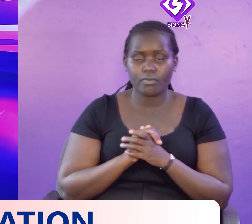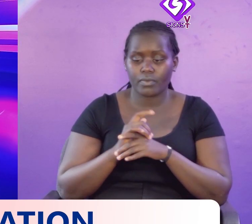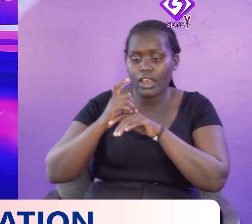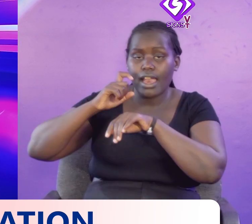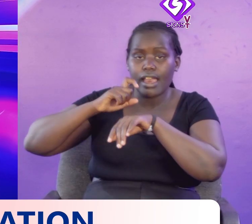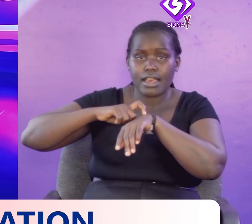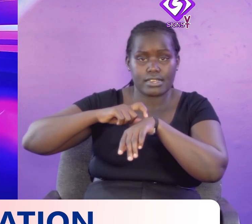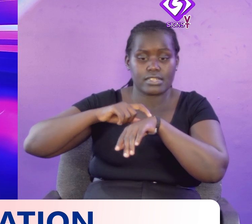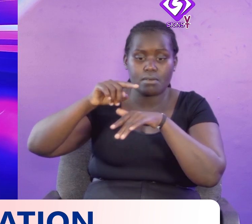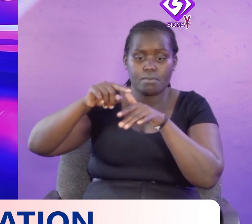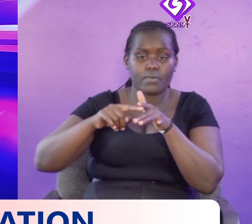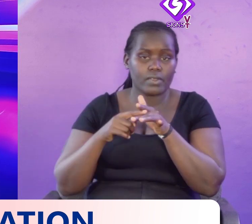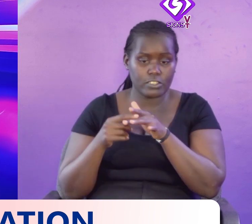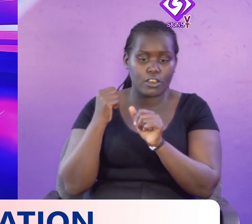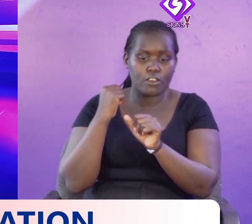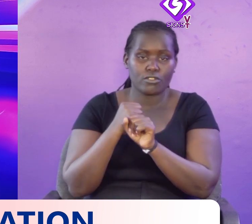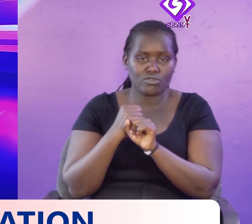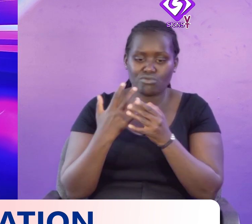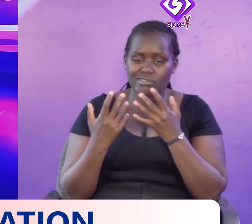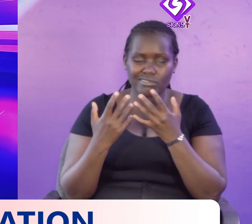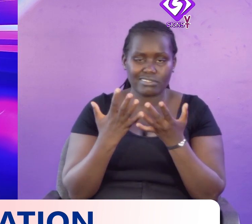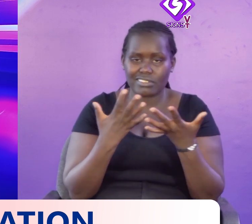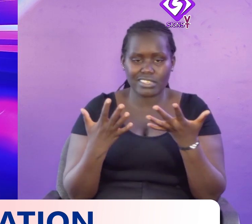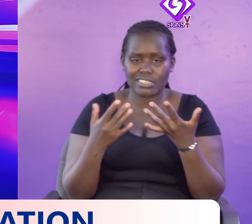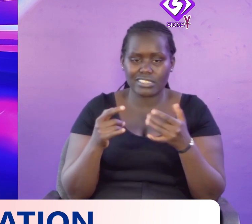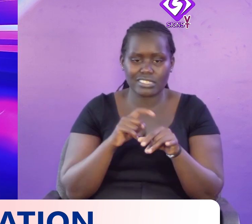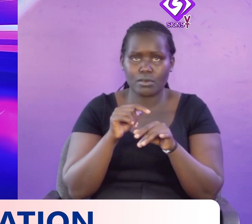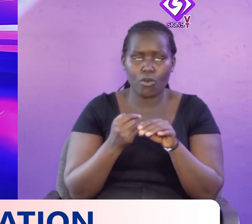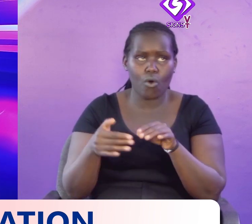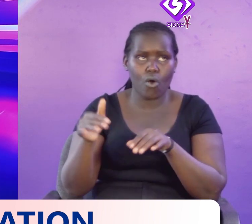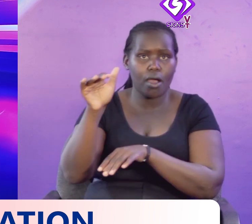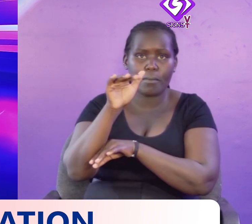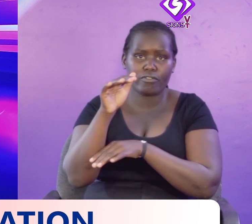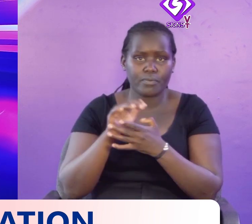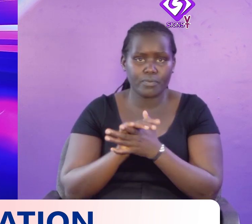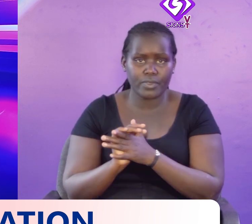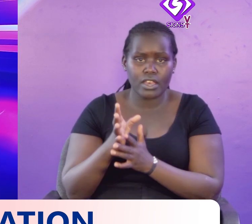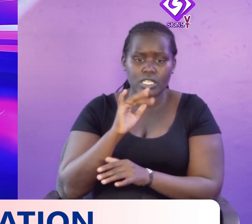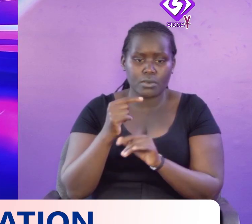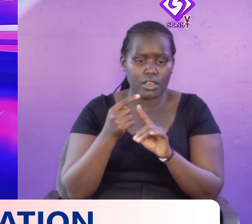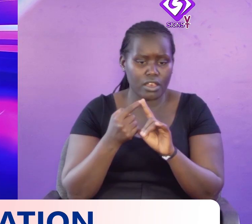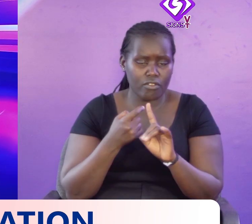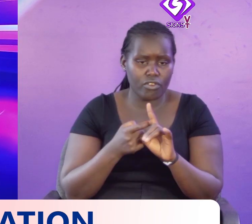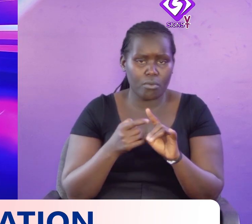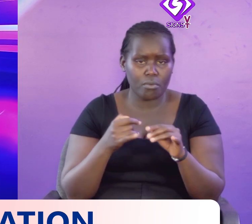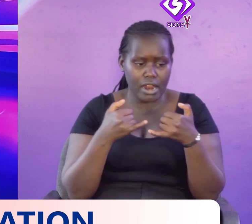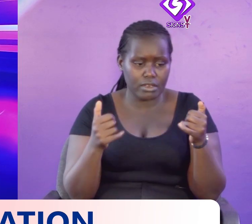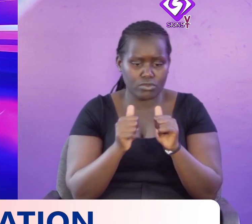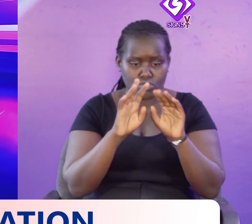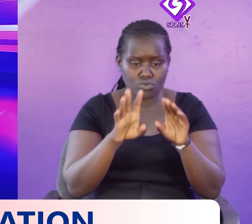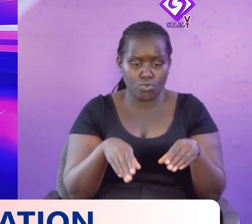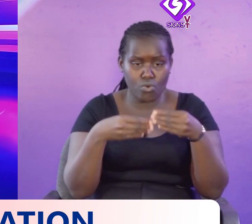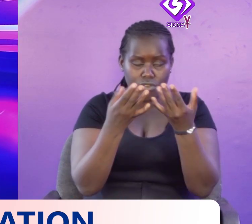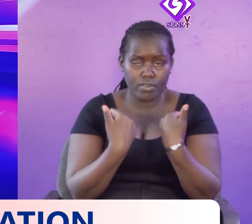they start doing their ukarabati wakiwa pale juu, I'm talking from the realignments now that you're giving me.